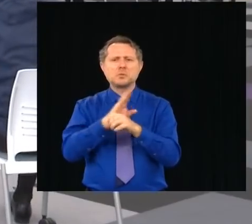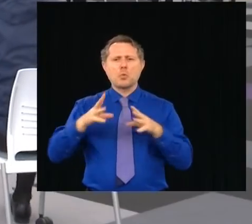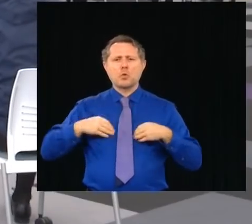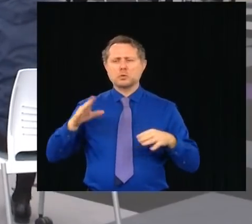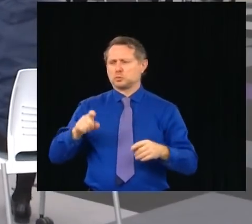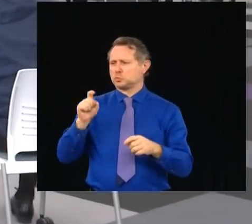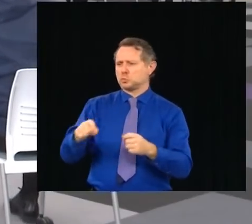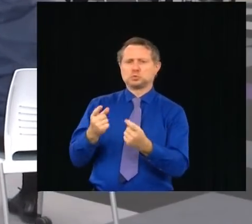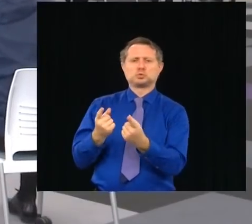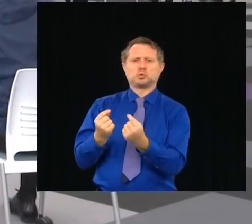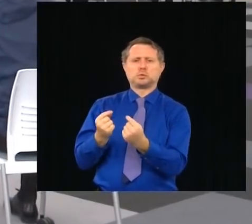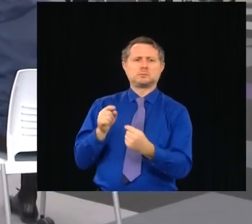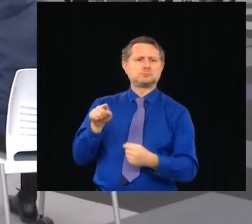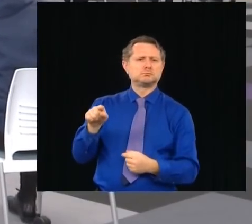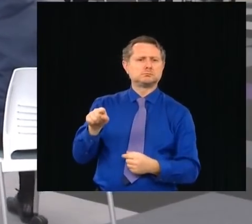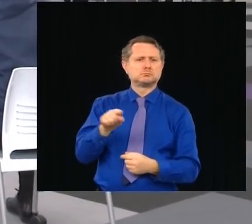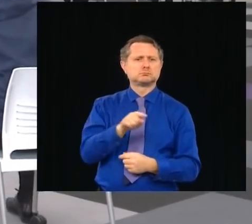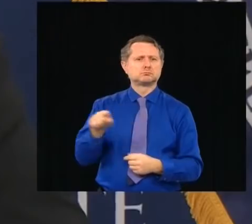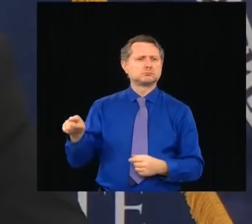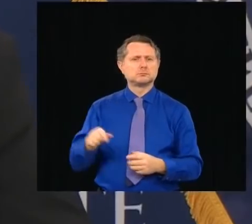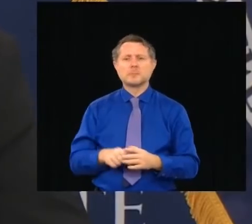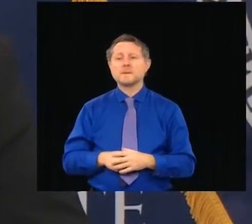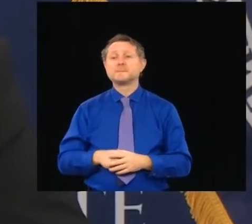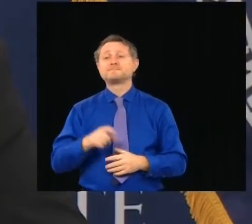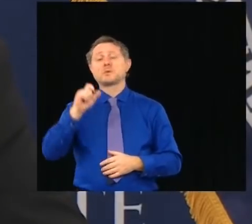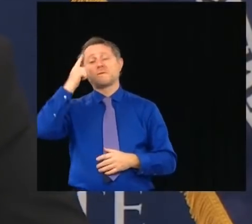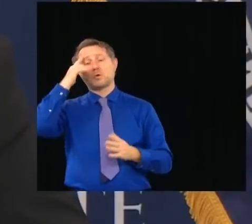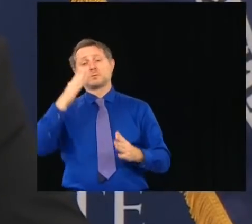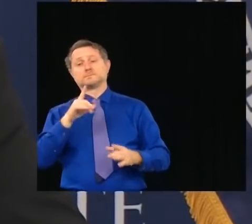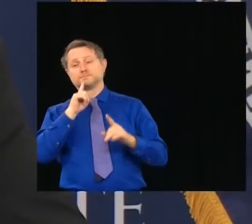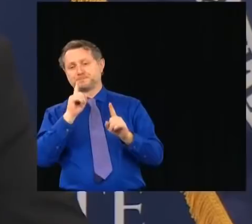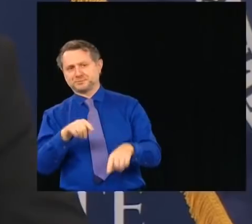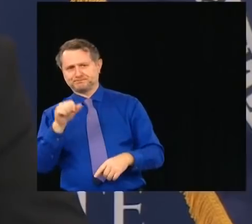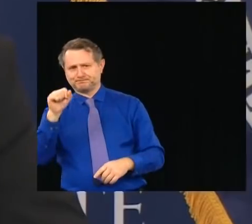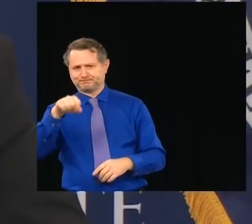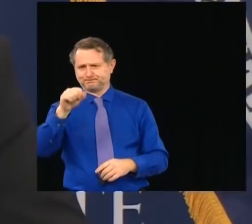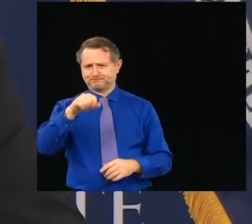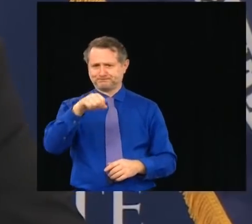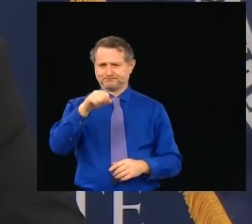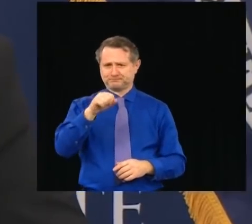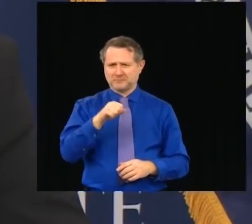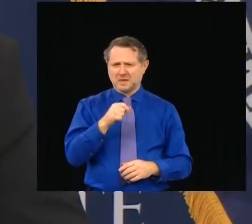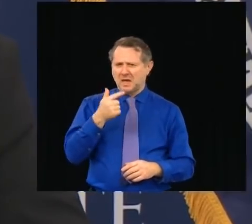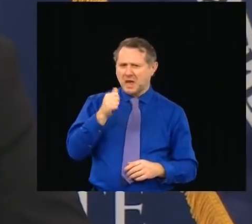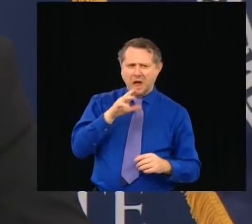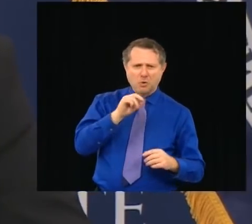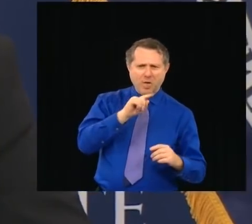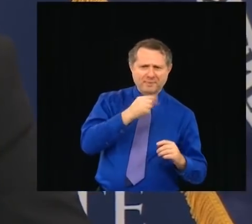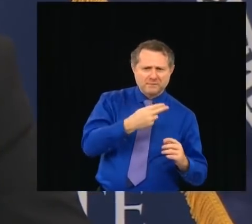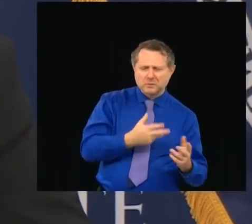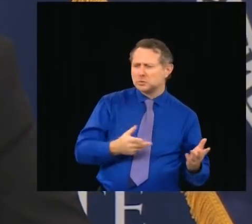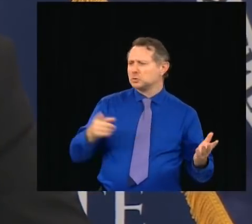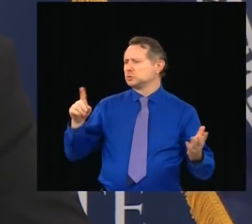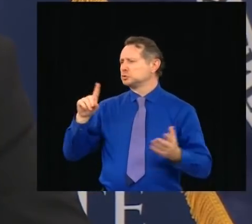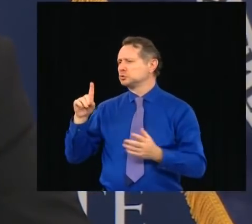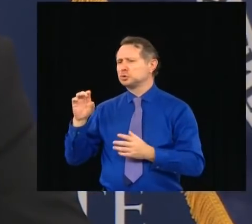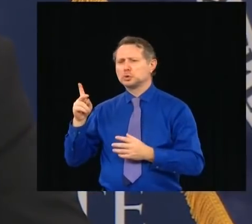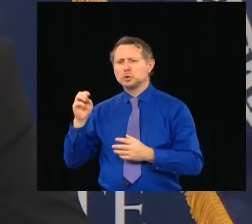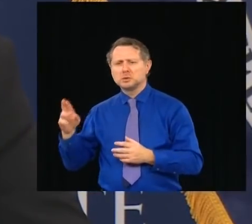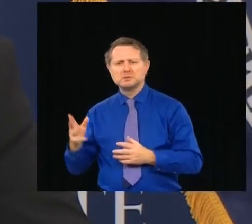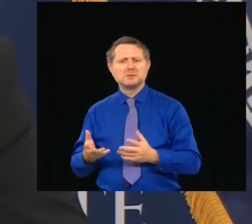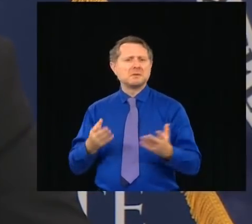general outlines. Melissa or Gareth or Dr. Zucker or Michaela can chime